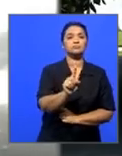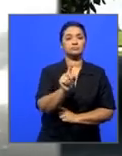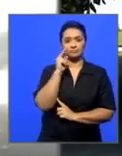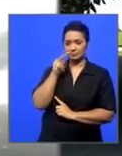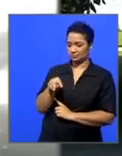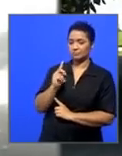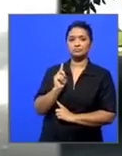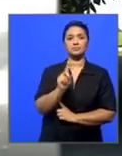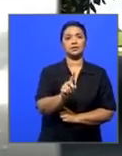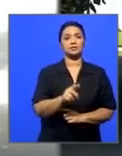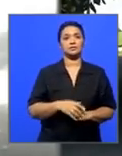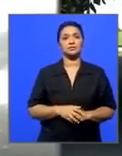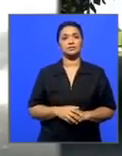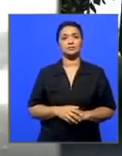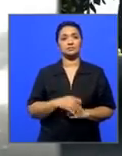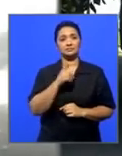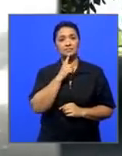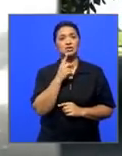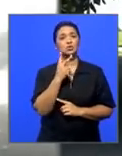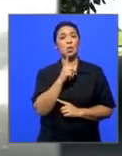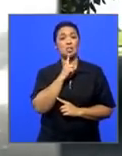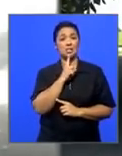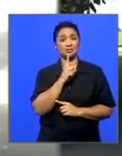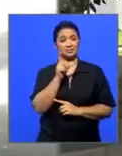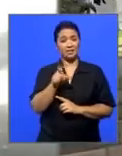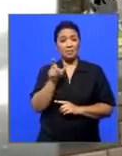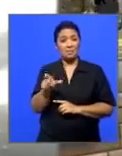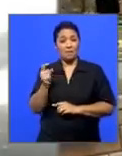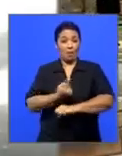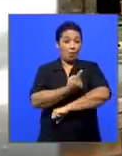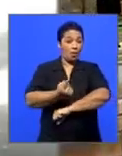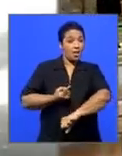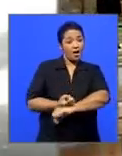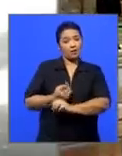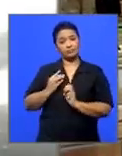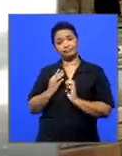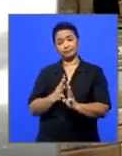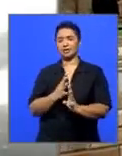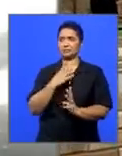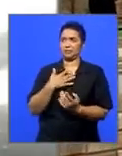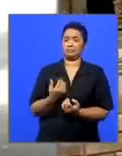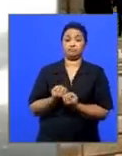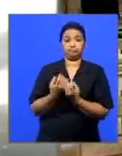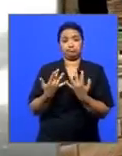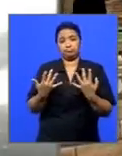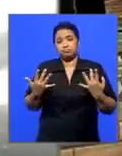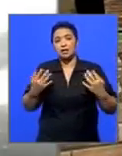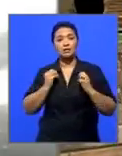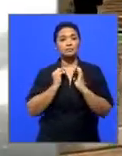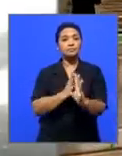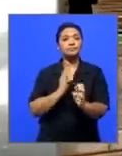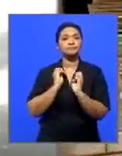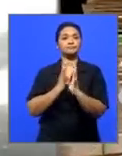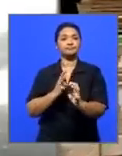I mean, as we're saying, 2,000 people going by in an hour, I mean, that is a lot of people that they're expecting to come past and hoping to